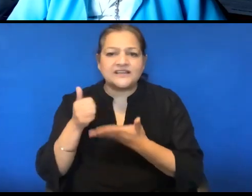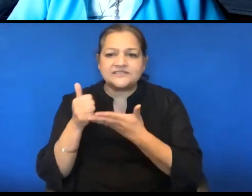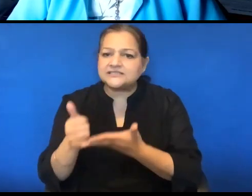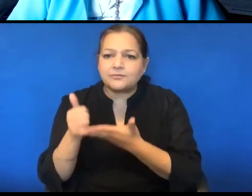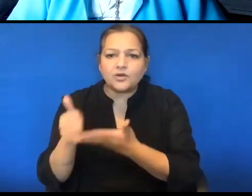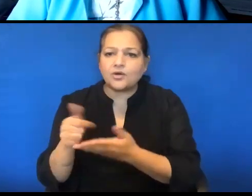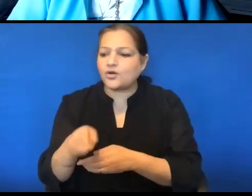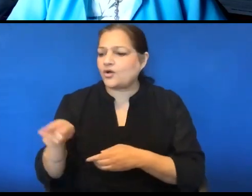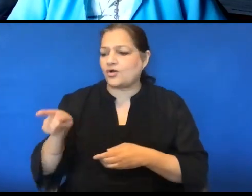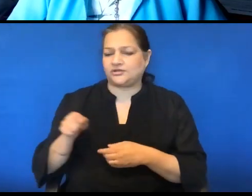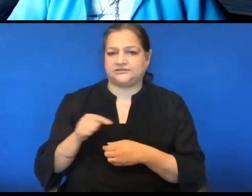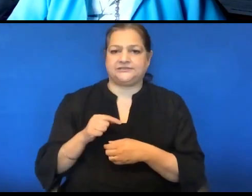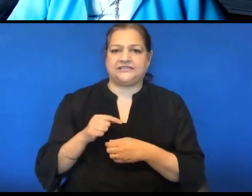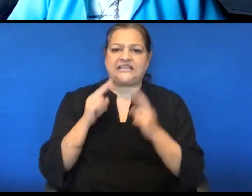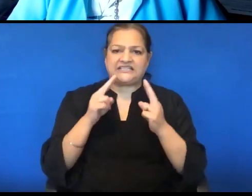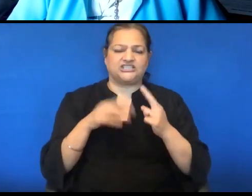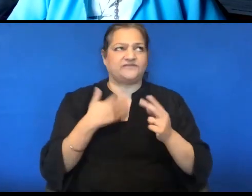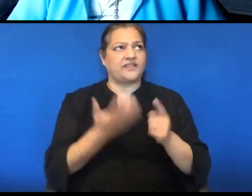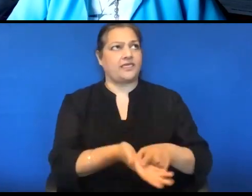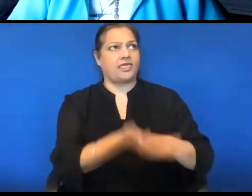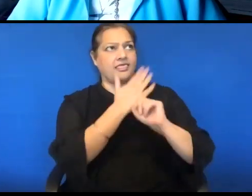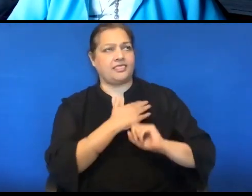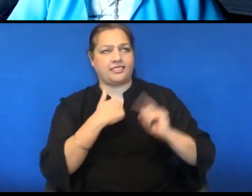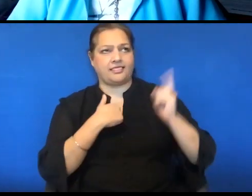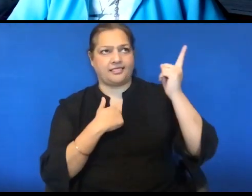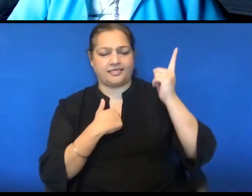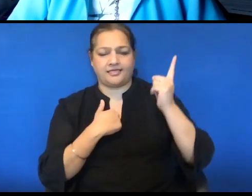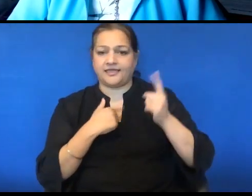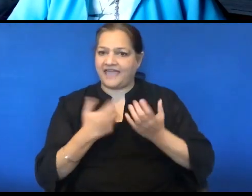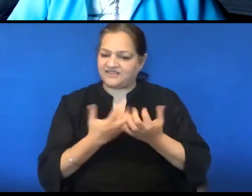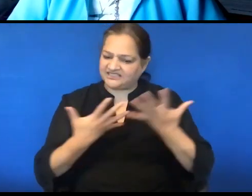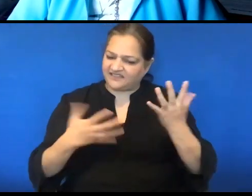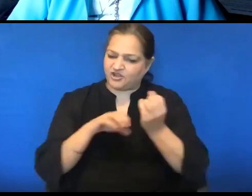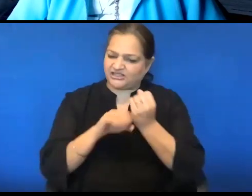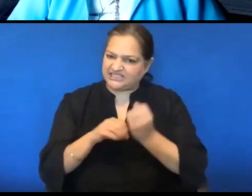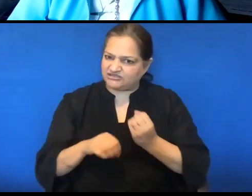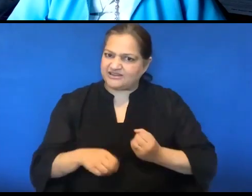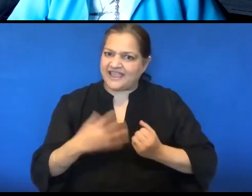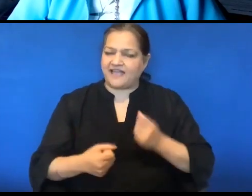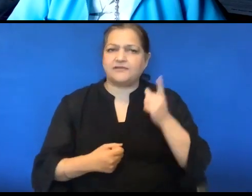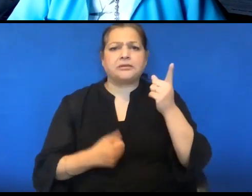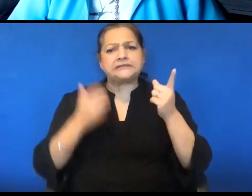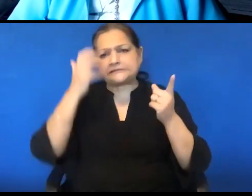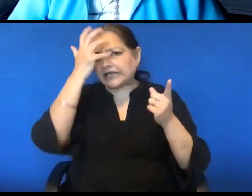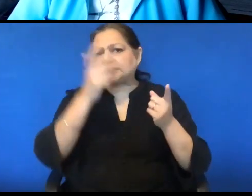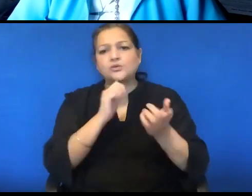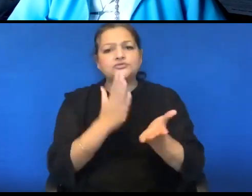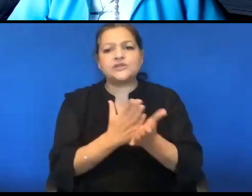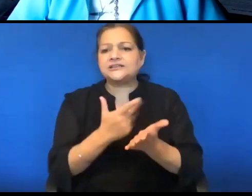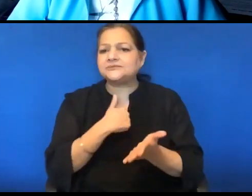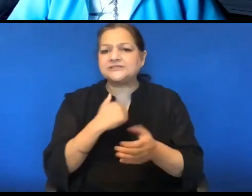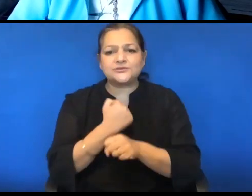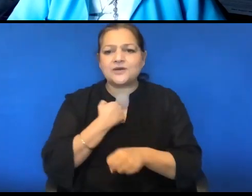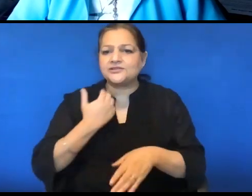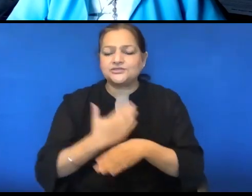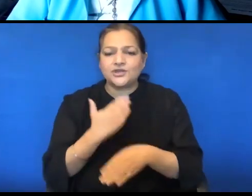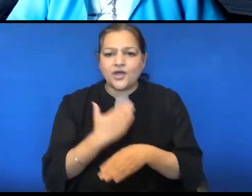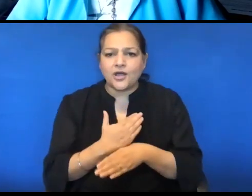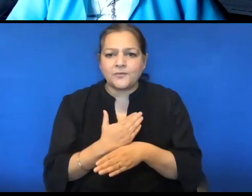very much imposed on, and they've got often several degrees, and yet they aren't trusted by the state. And if you look at the evidence, and I'm